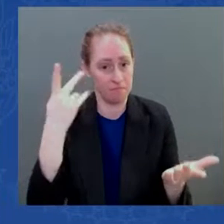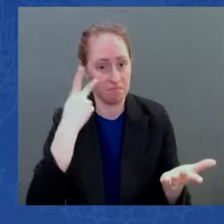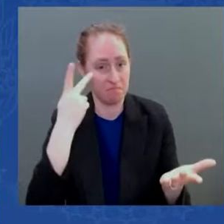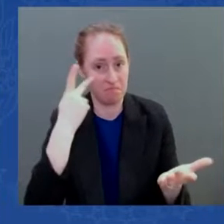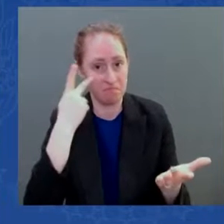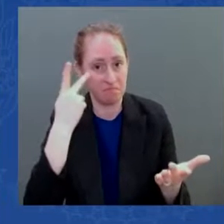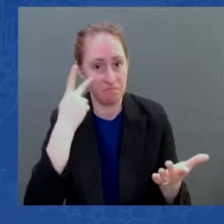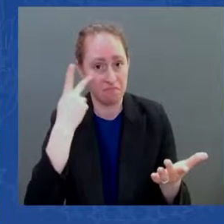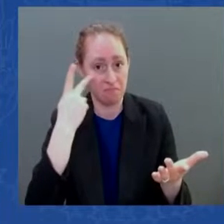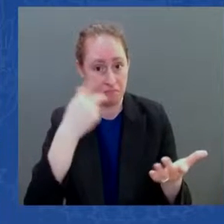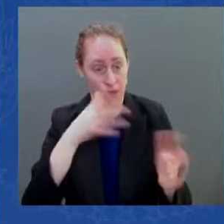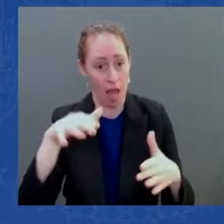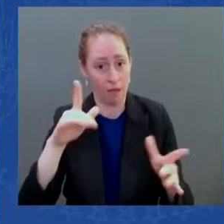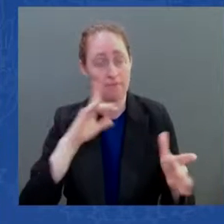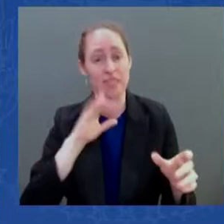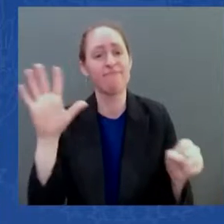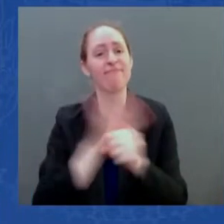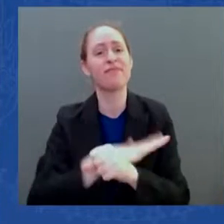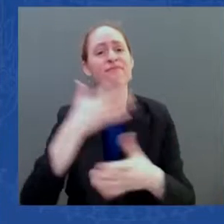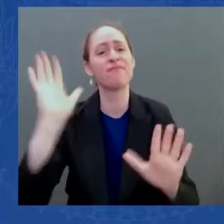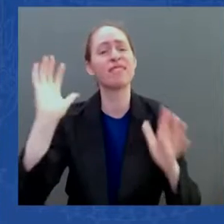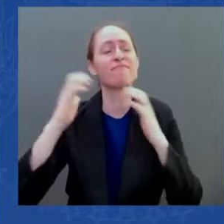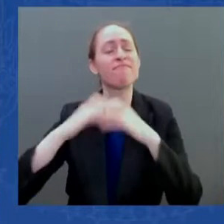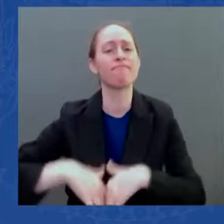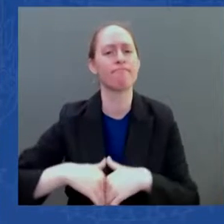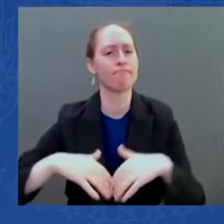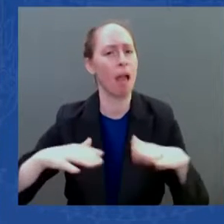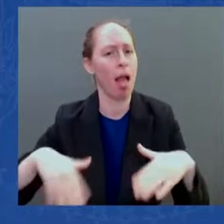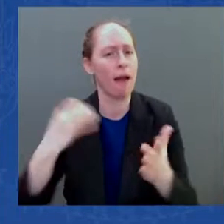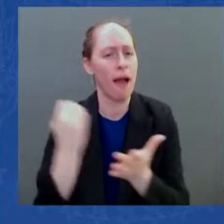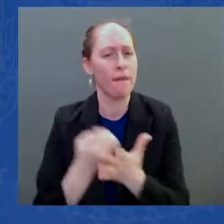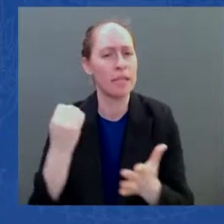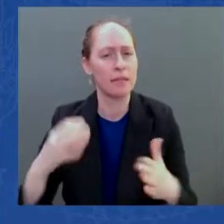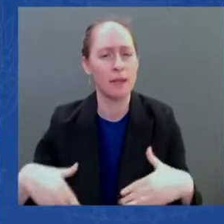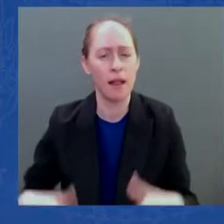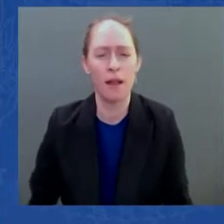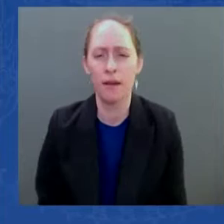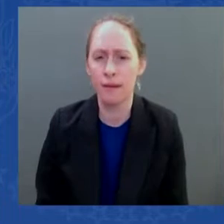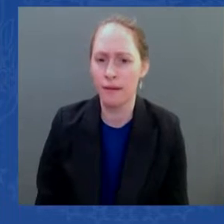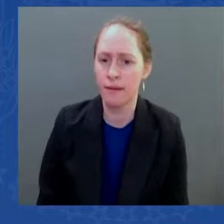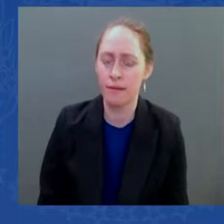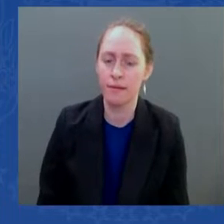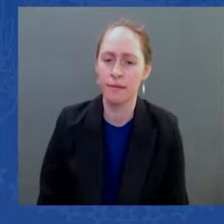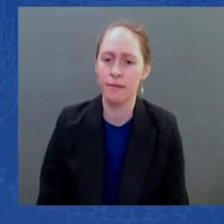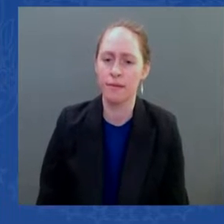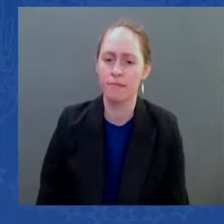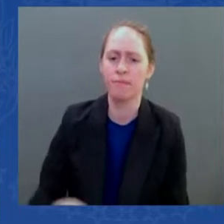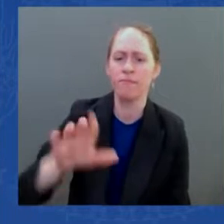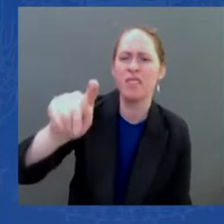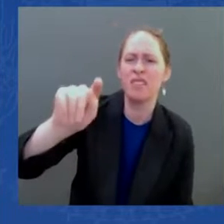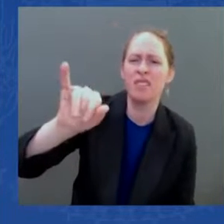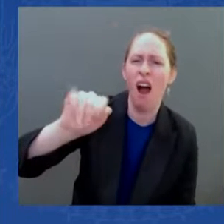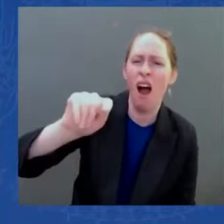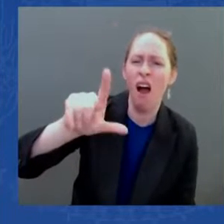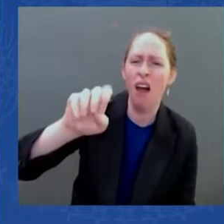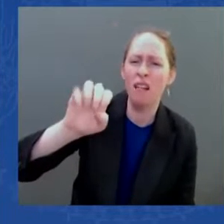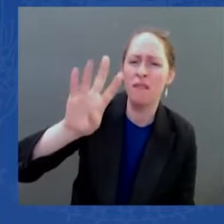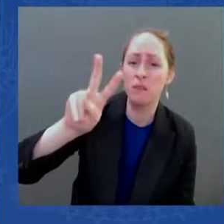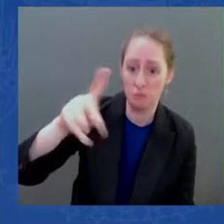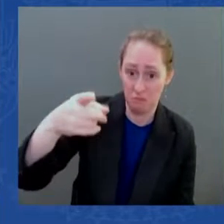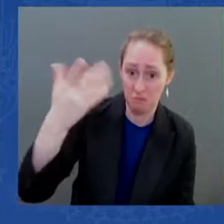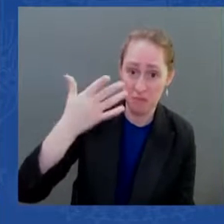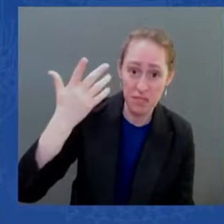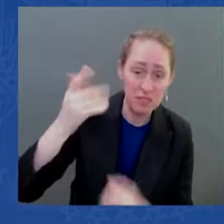Mr. President. On Title 42, sir, are you considering delaying lifting Title 42? No, what I'm considering is continuing to hear